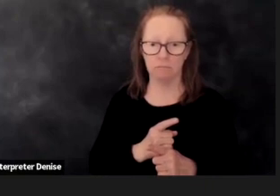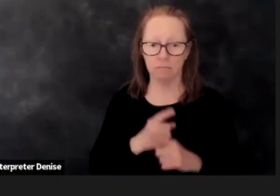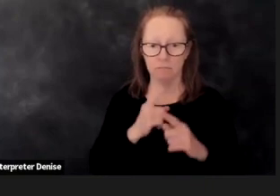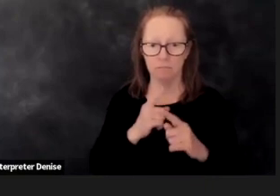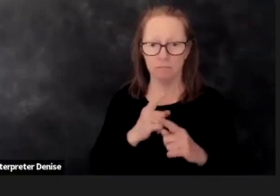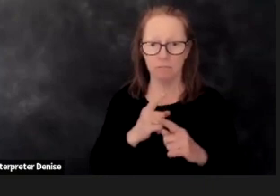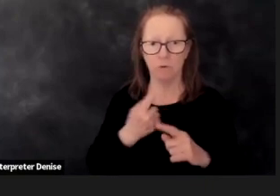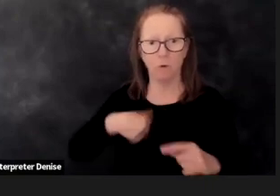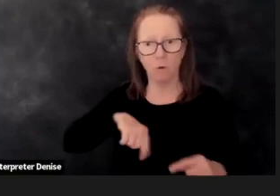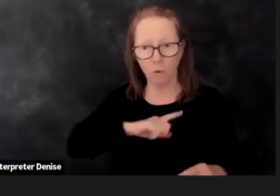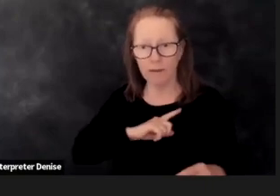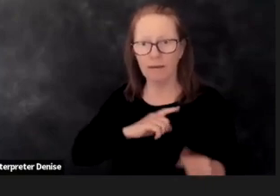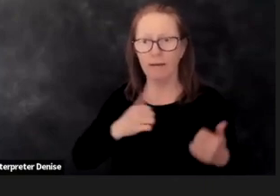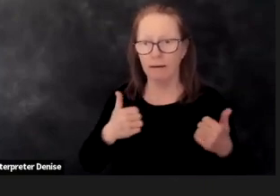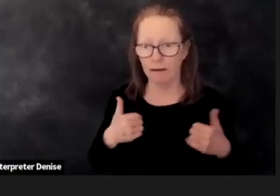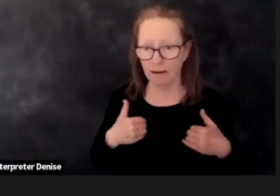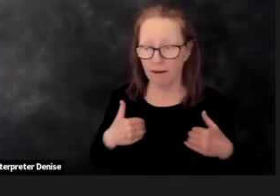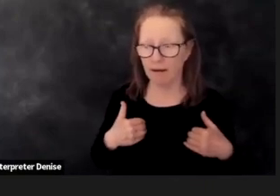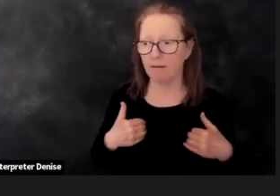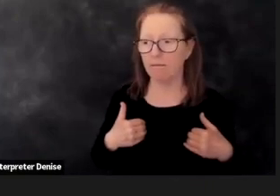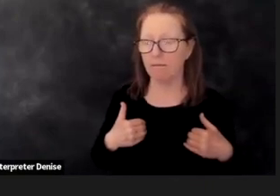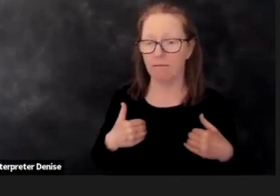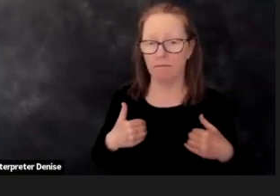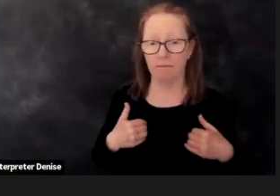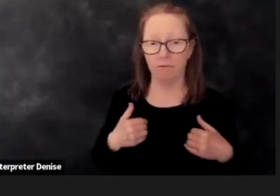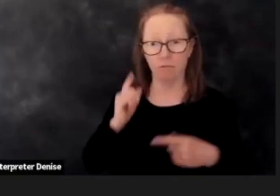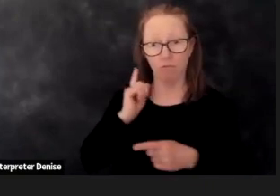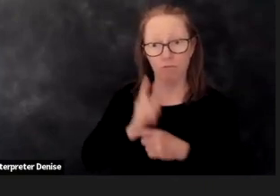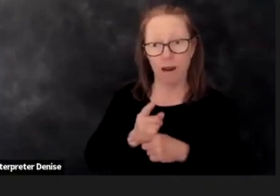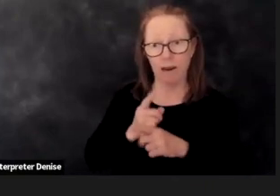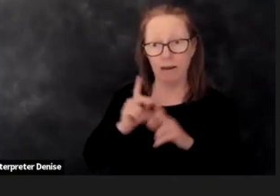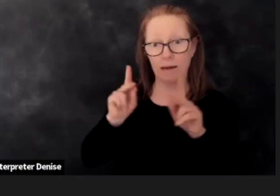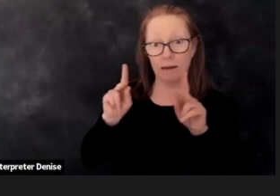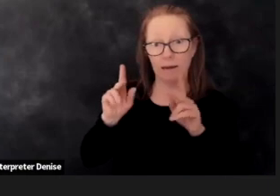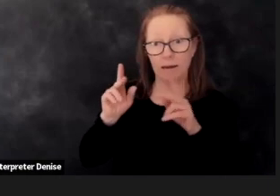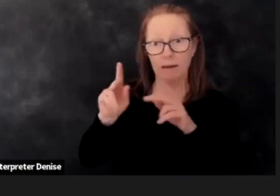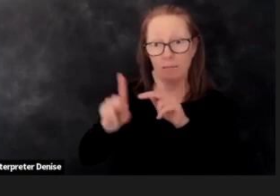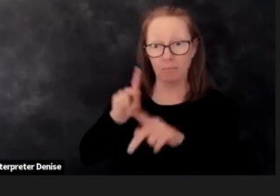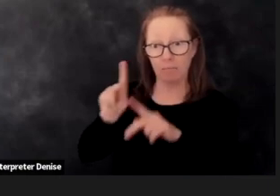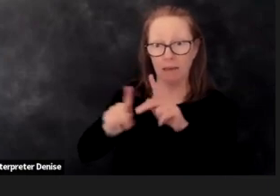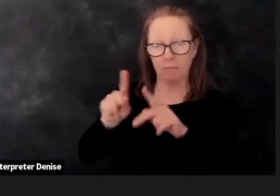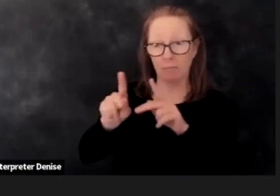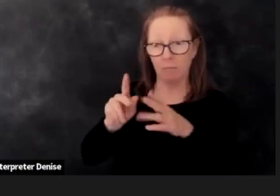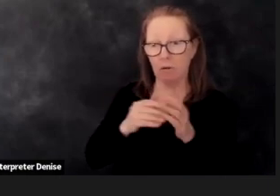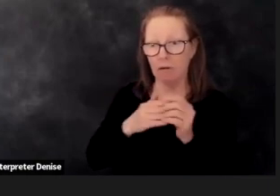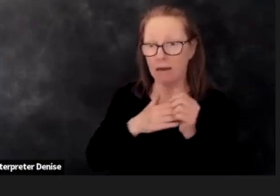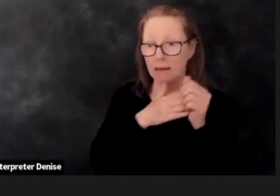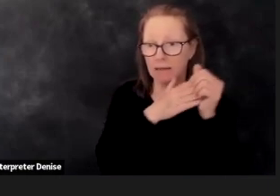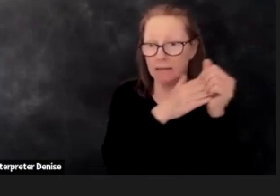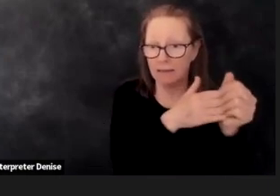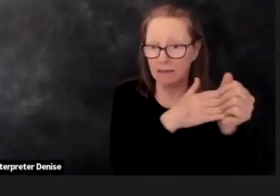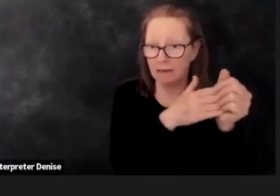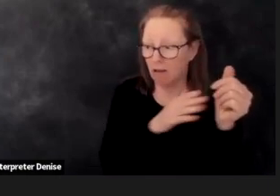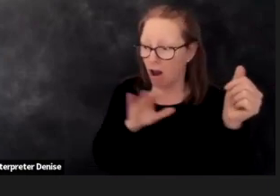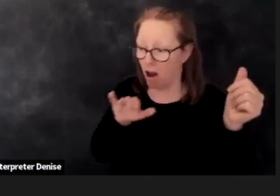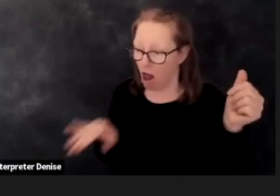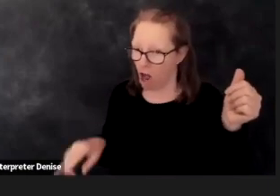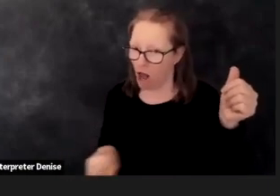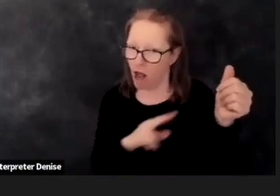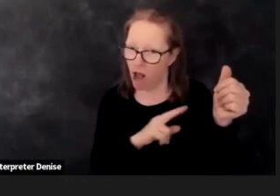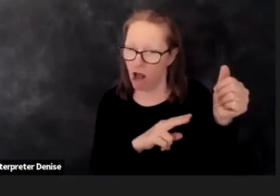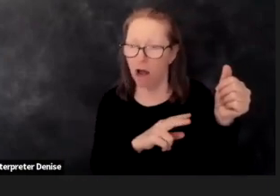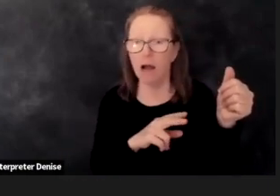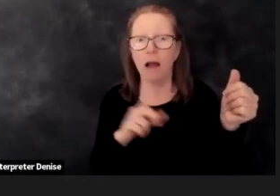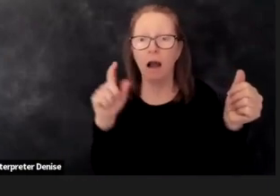We have the right people in the helm. Let's keep showing the community that government does work for the people, and